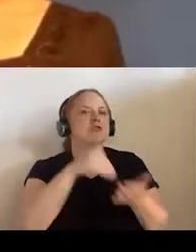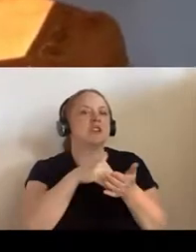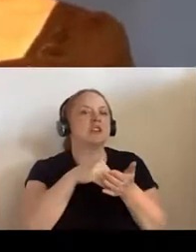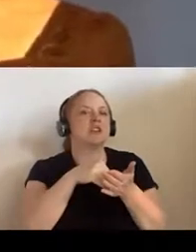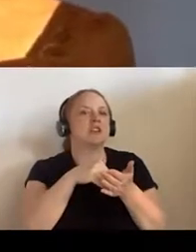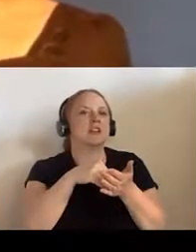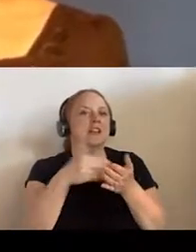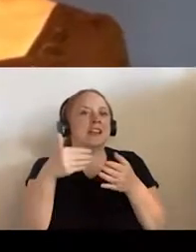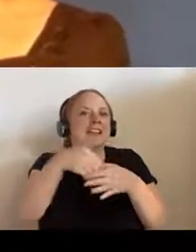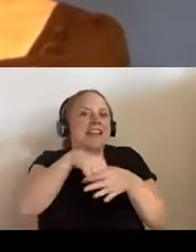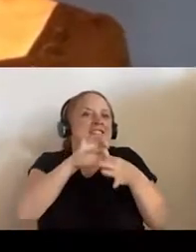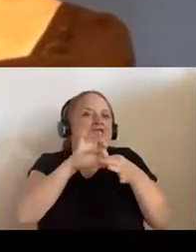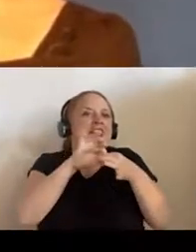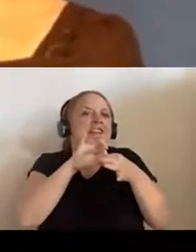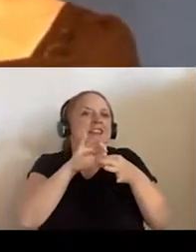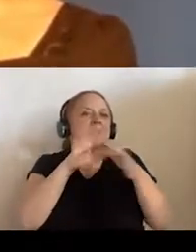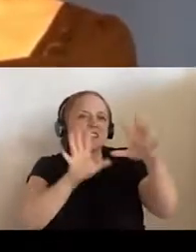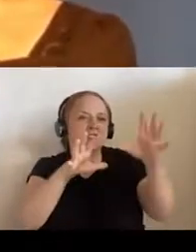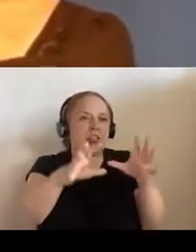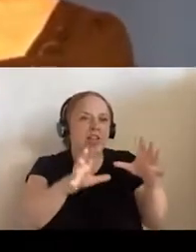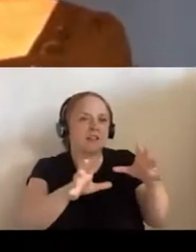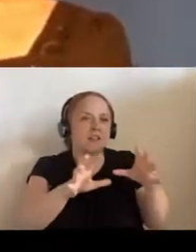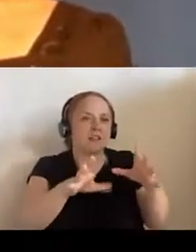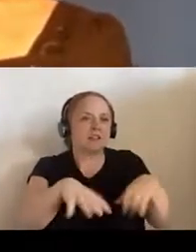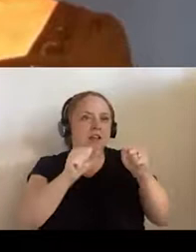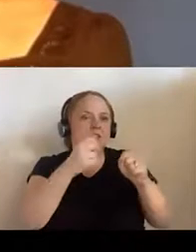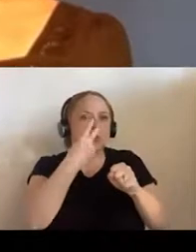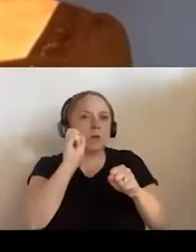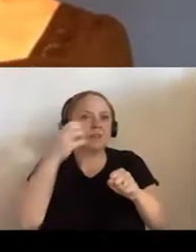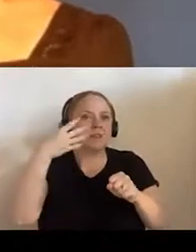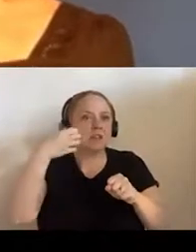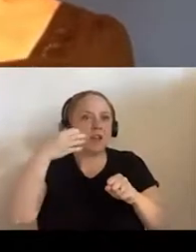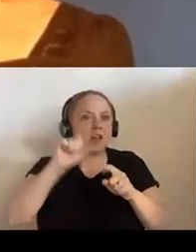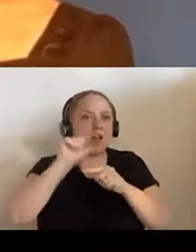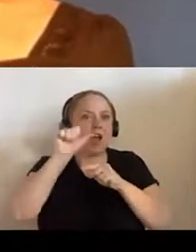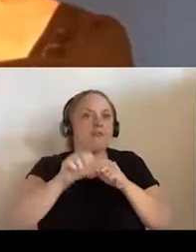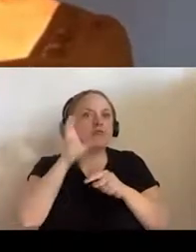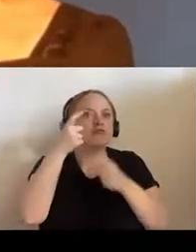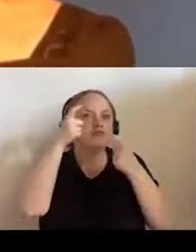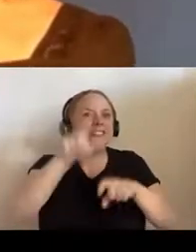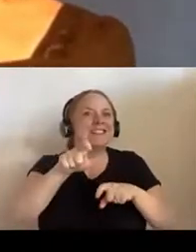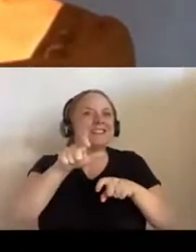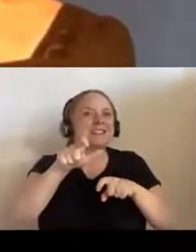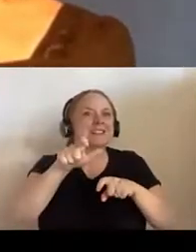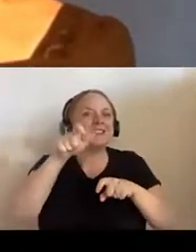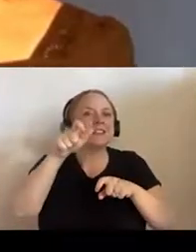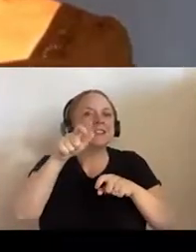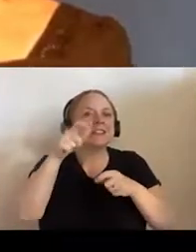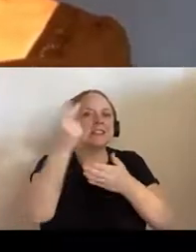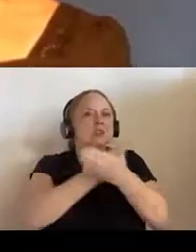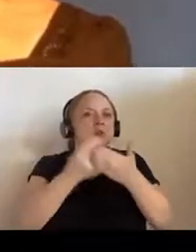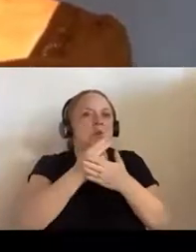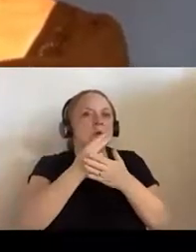interactive installation. It began life in 2019 following a residency with the studio Invisible